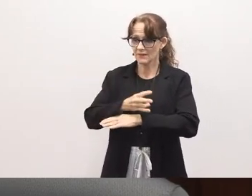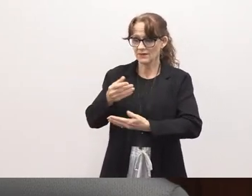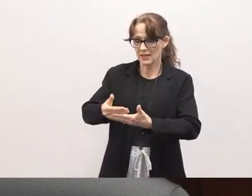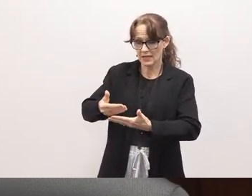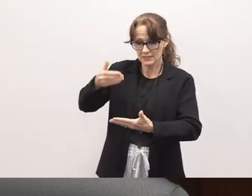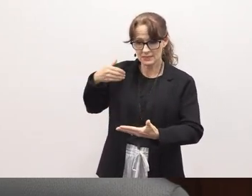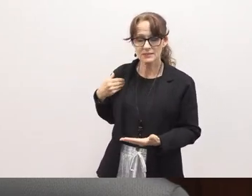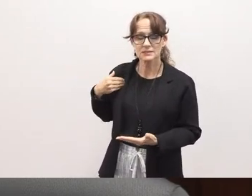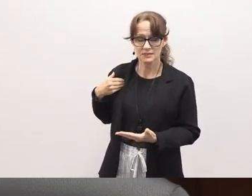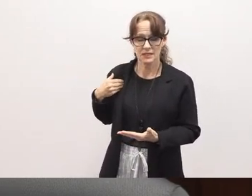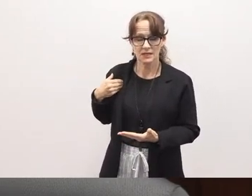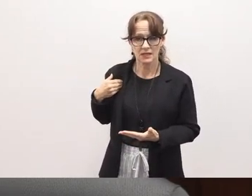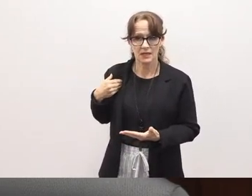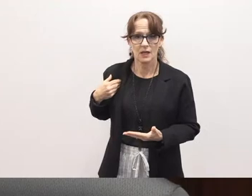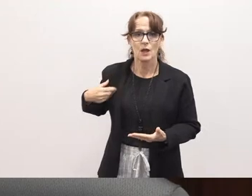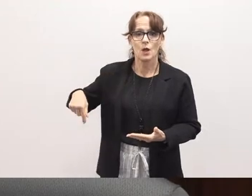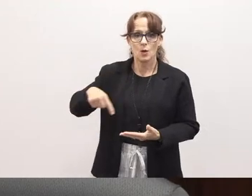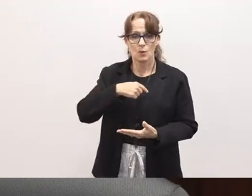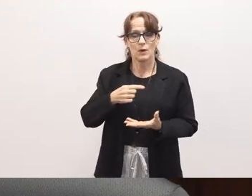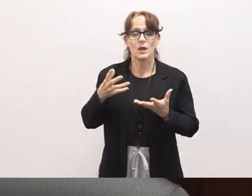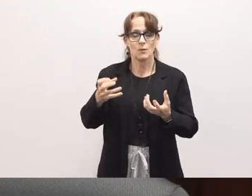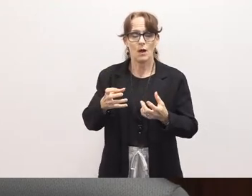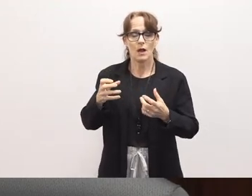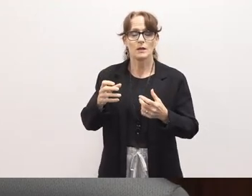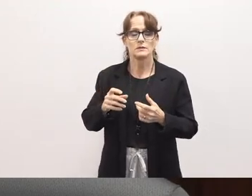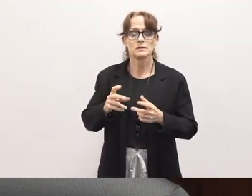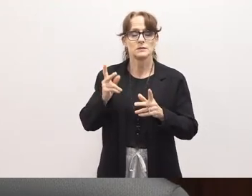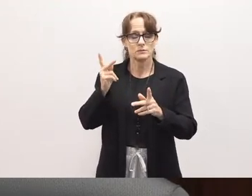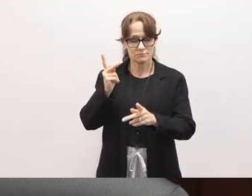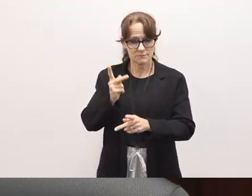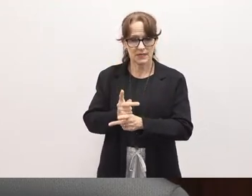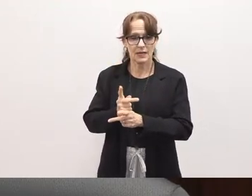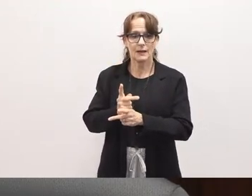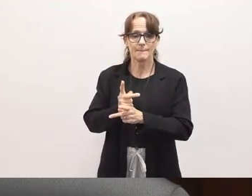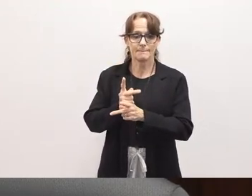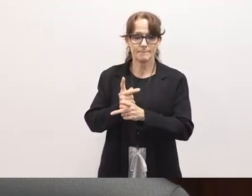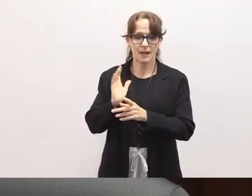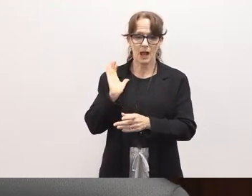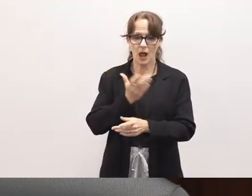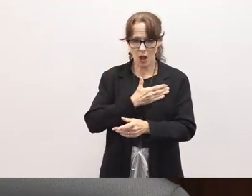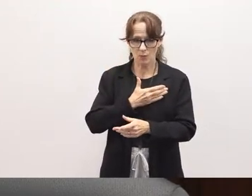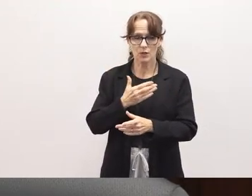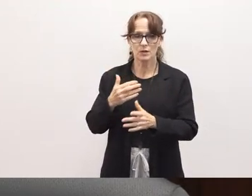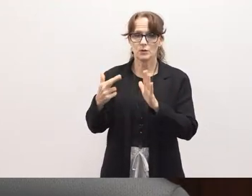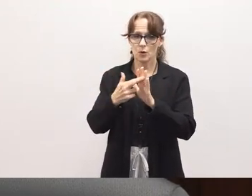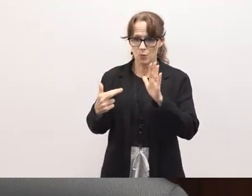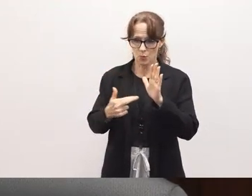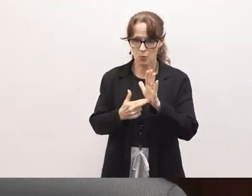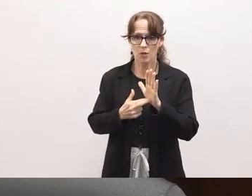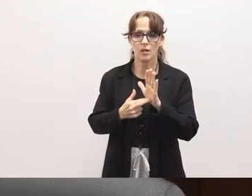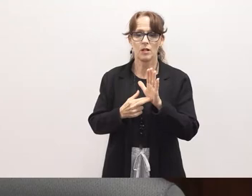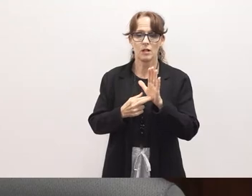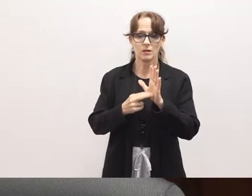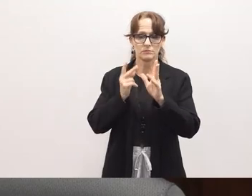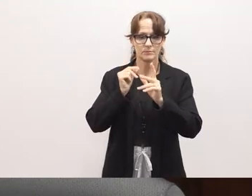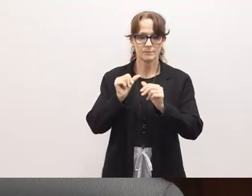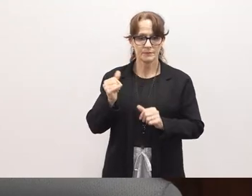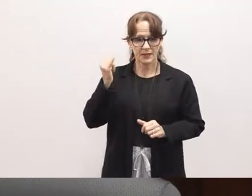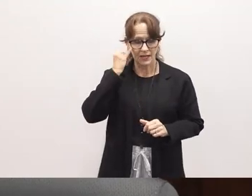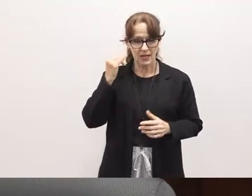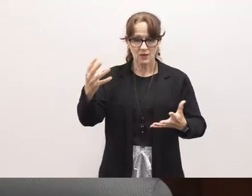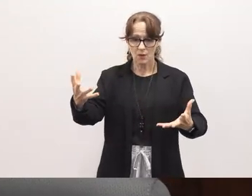then really we want to be able to uphold that we want material 7 days in advance. However, if we want to have a